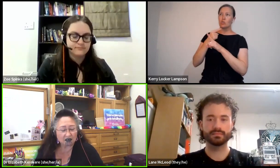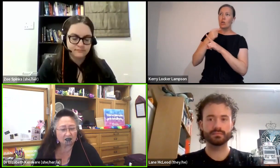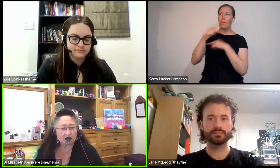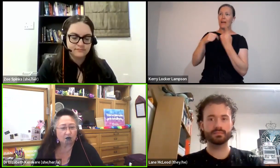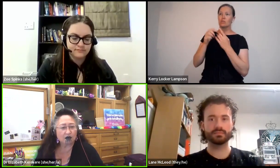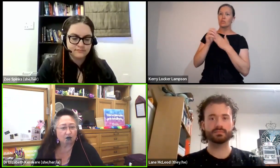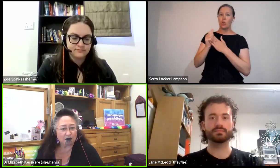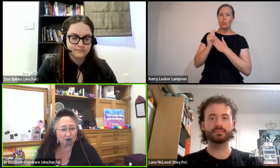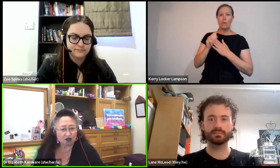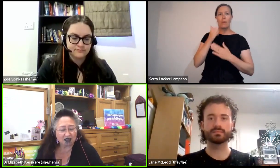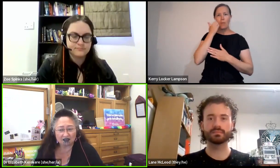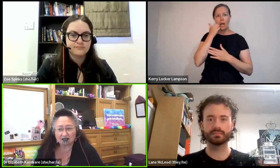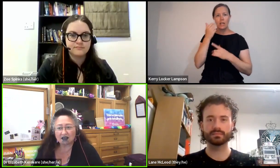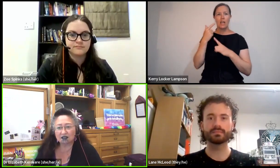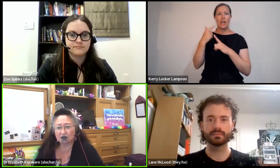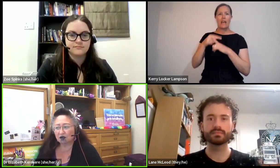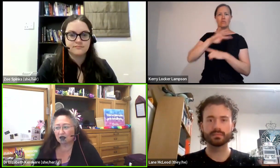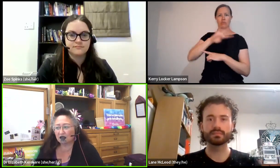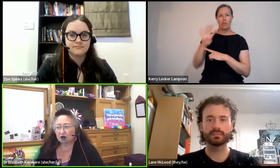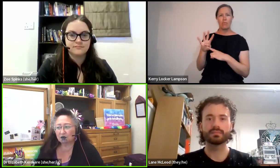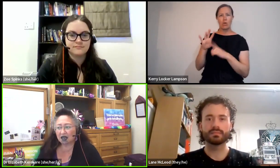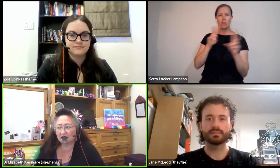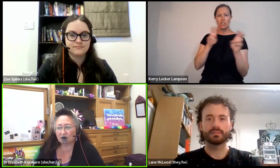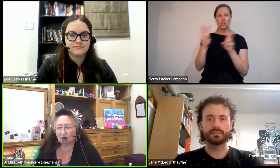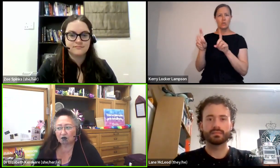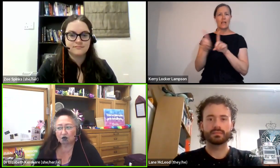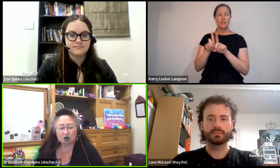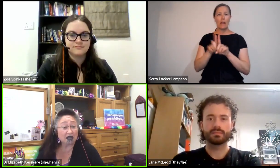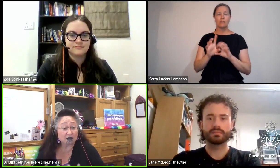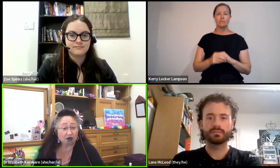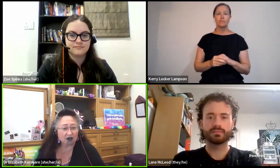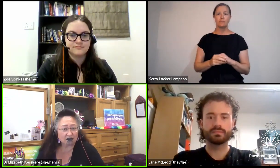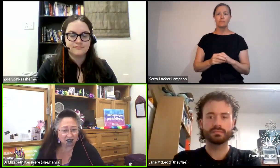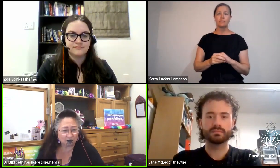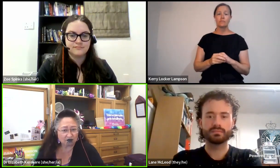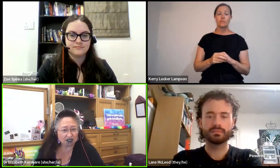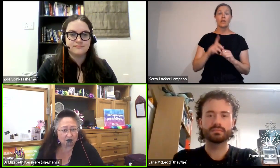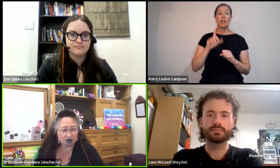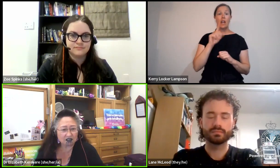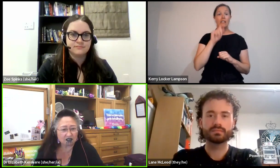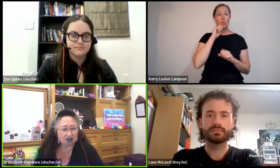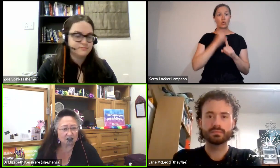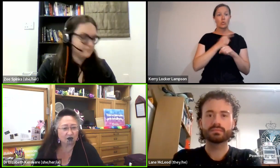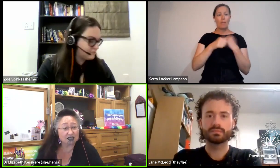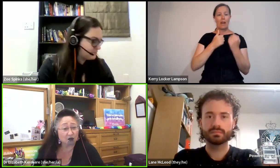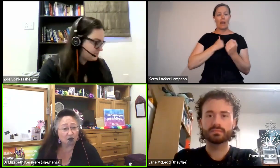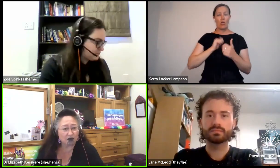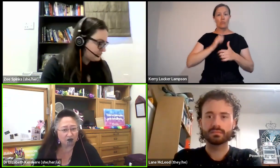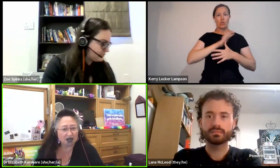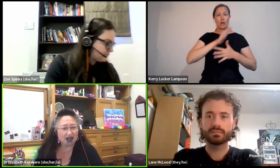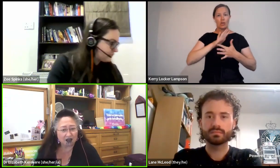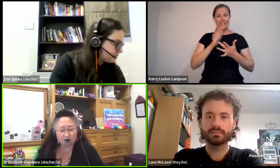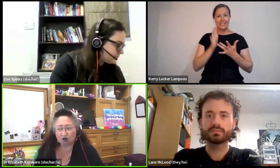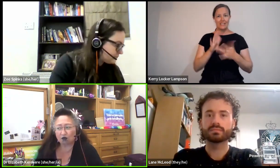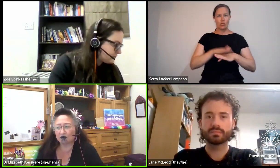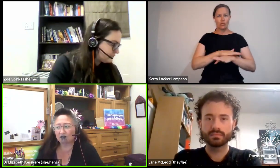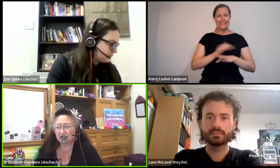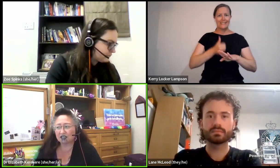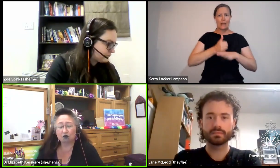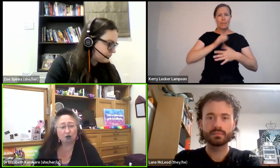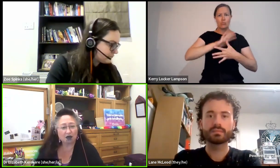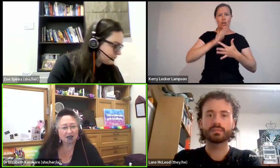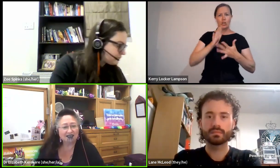about takatāpui and rainbow things. So a little bit later on, we'll talk about the priorities we've established as the Greens and what we've been arguing for